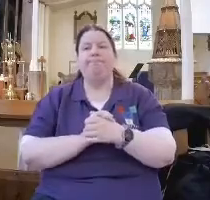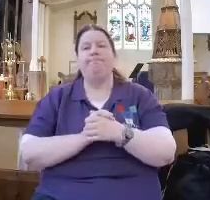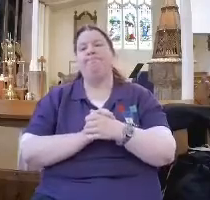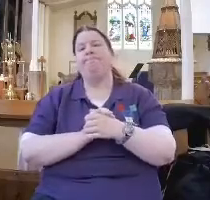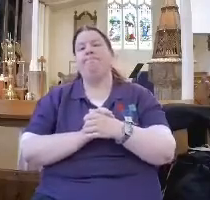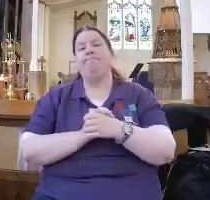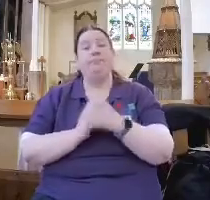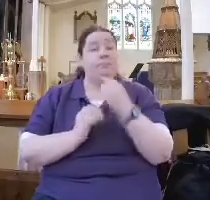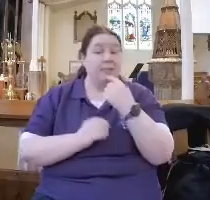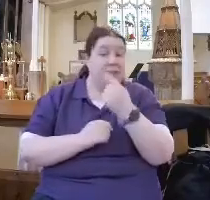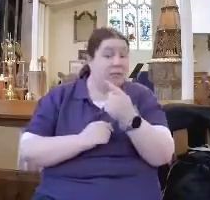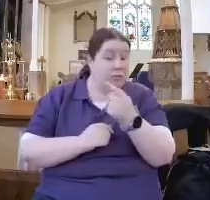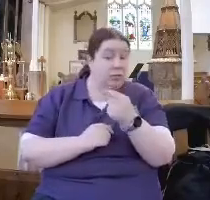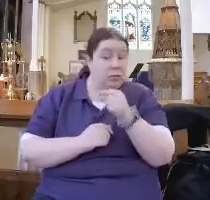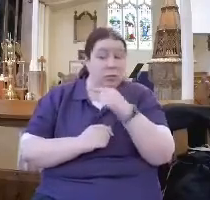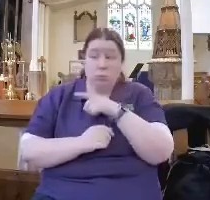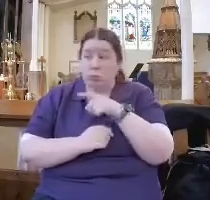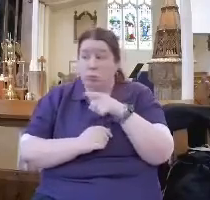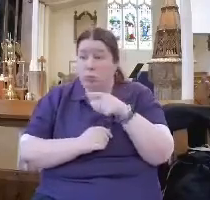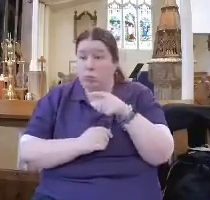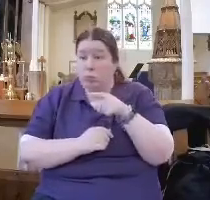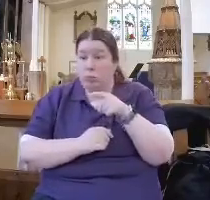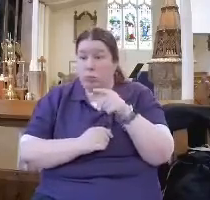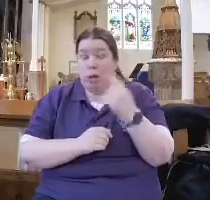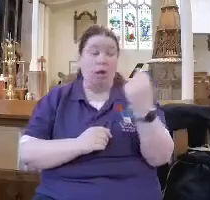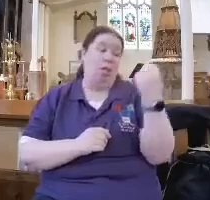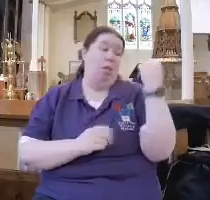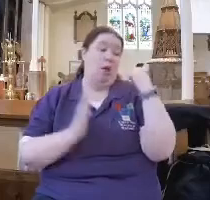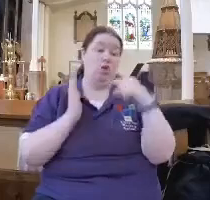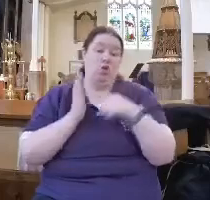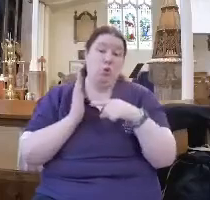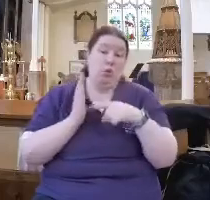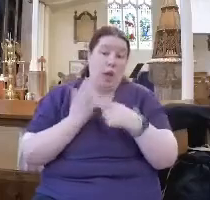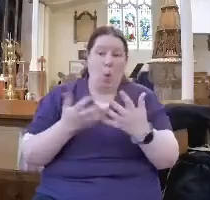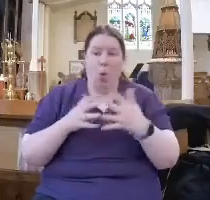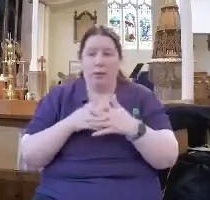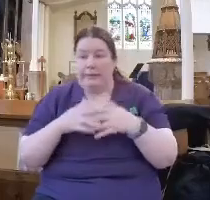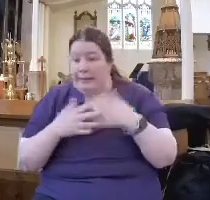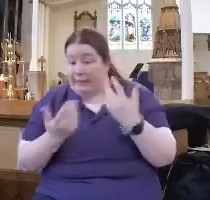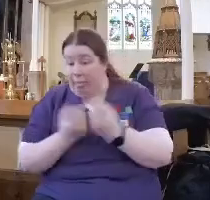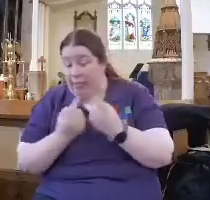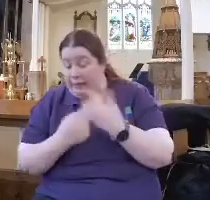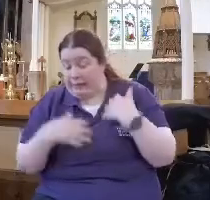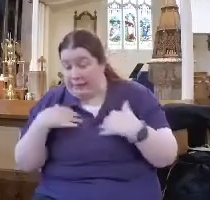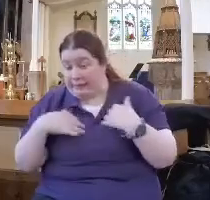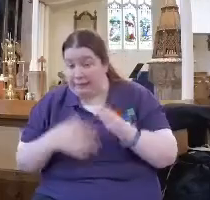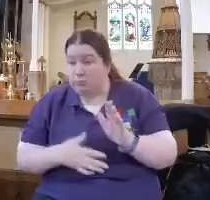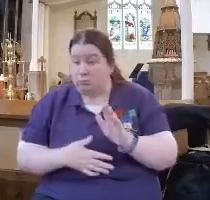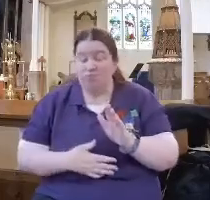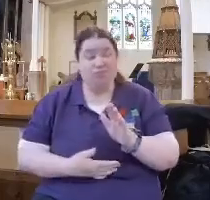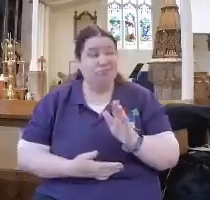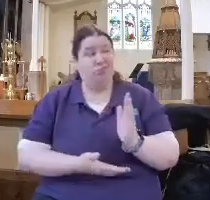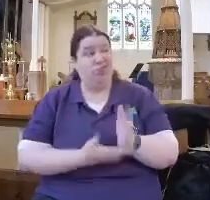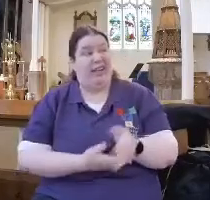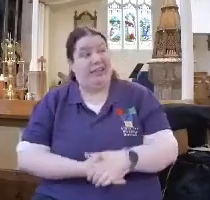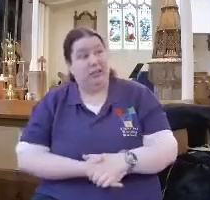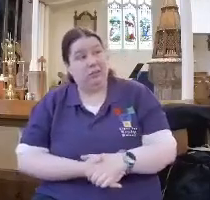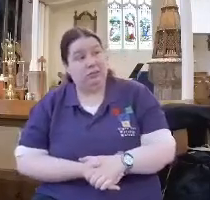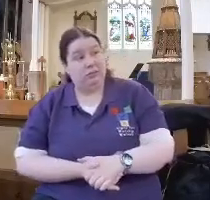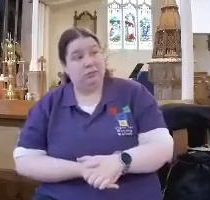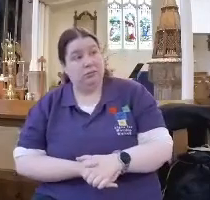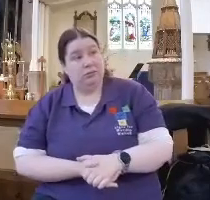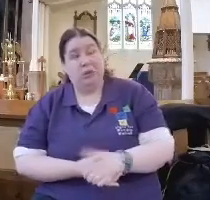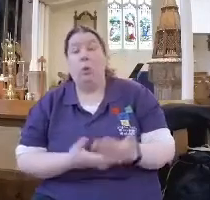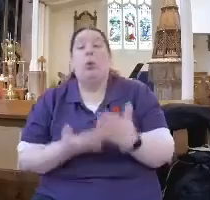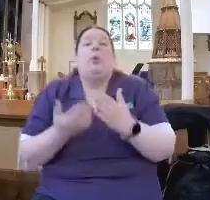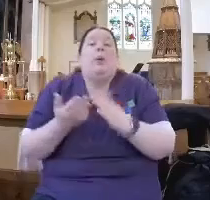did you have an exciting time did you do anything exciting last Tuesday or last Wednesday? You'd probably say, not really, which